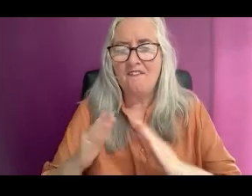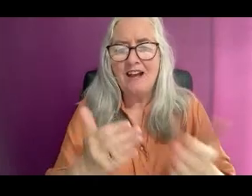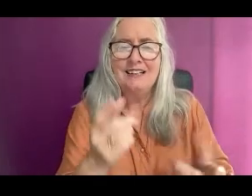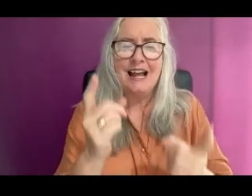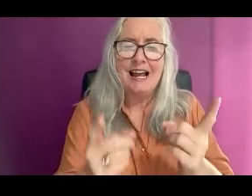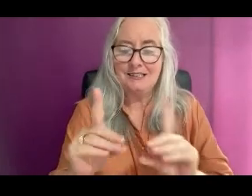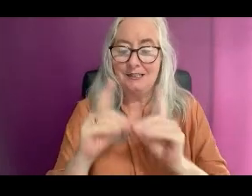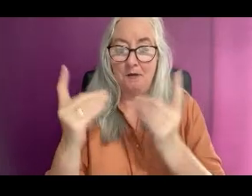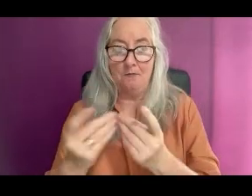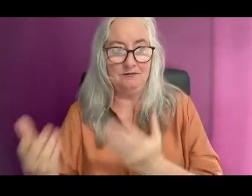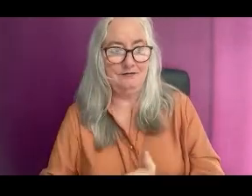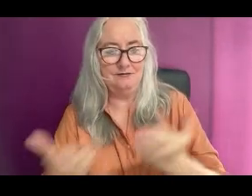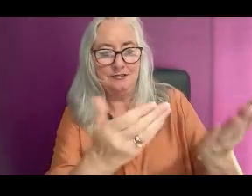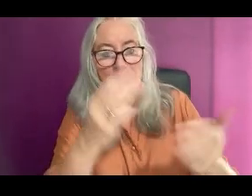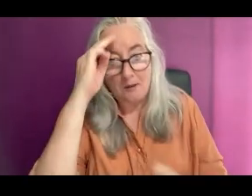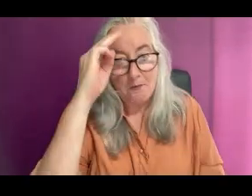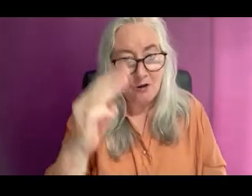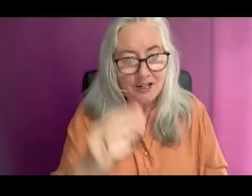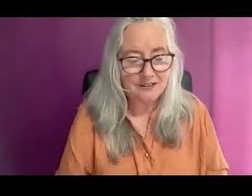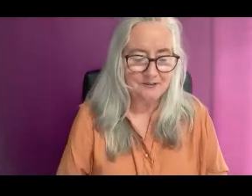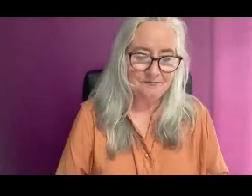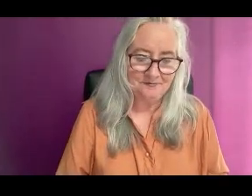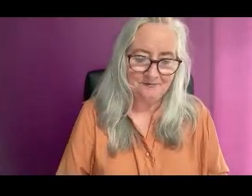employers. Okay.